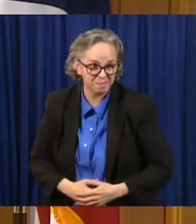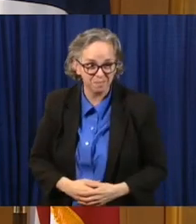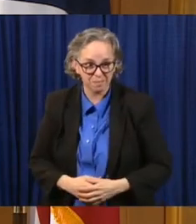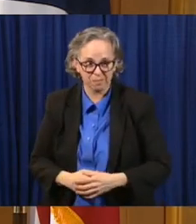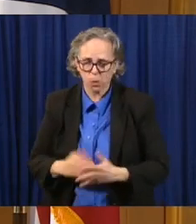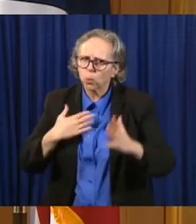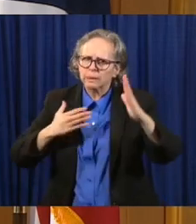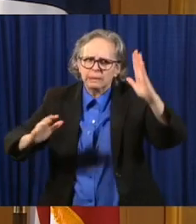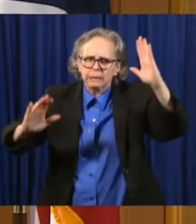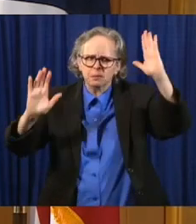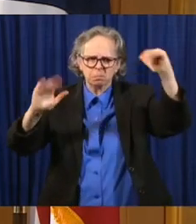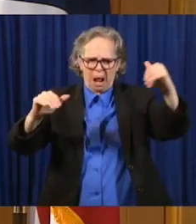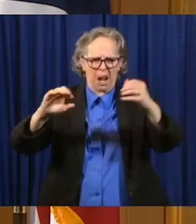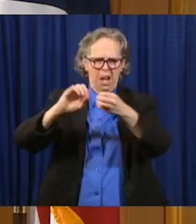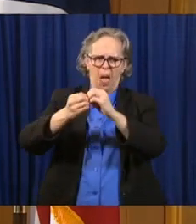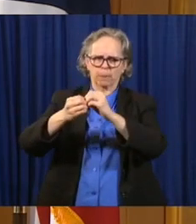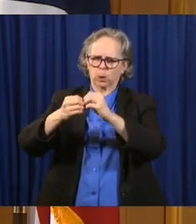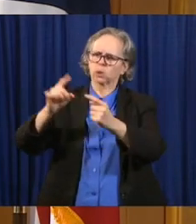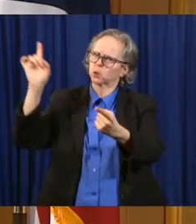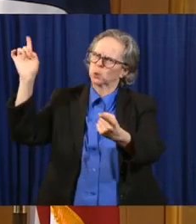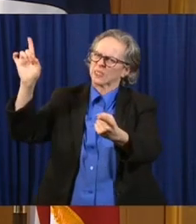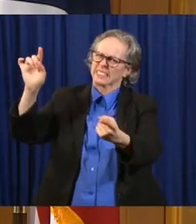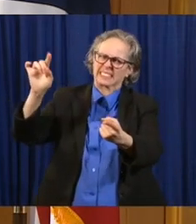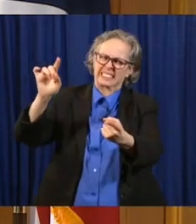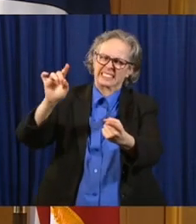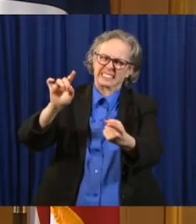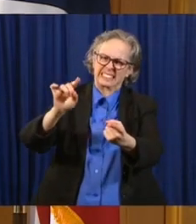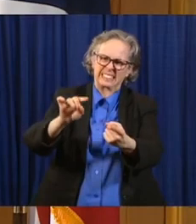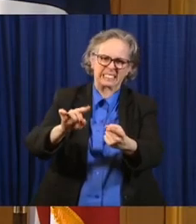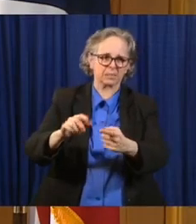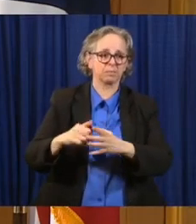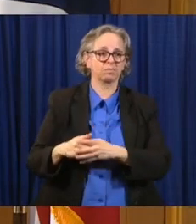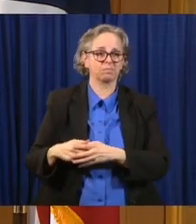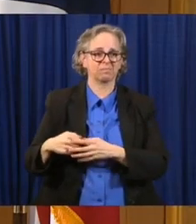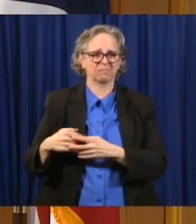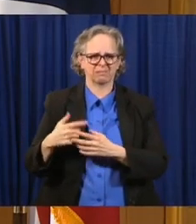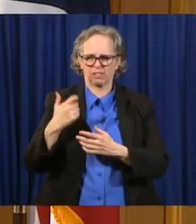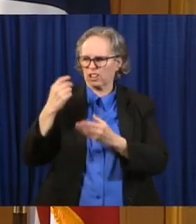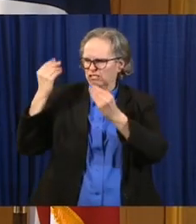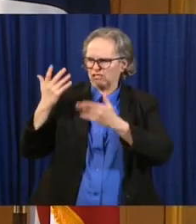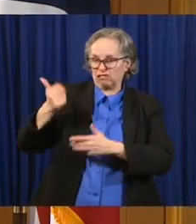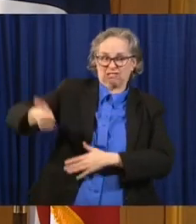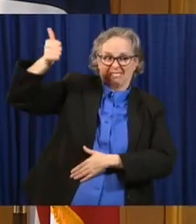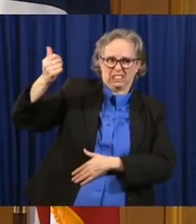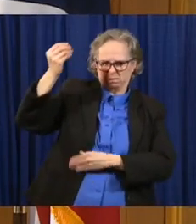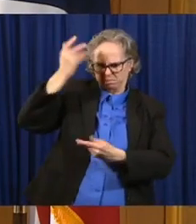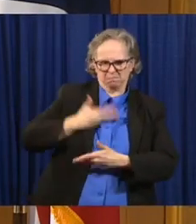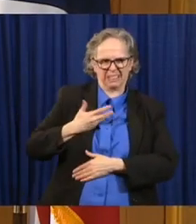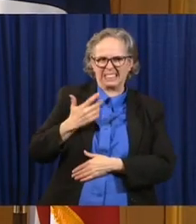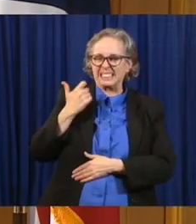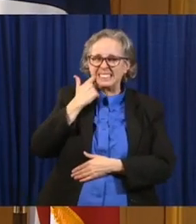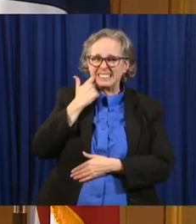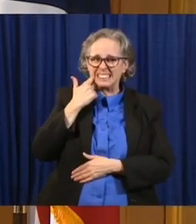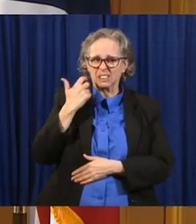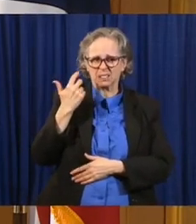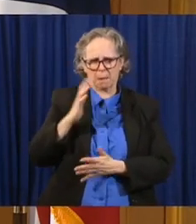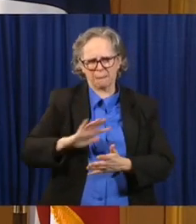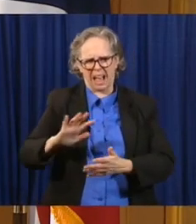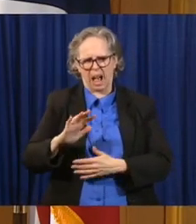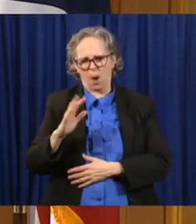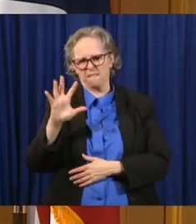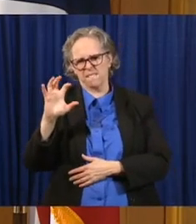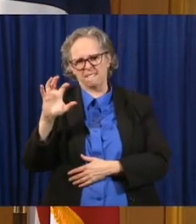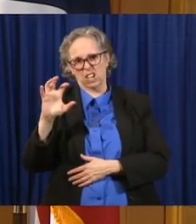think the director has told me that total number of our population has gone down by about 500. And that